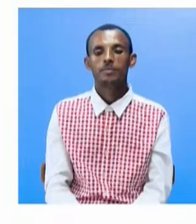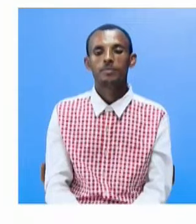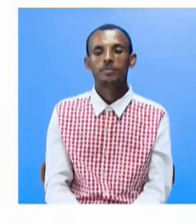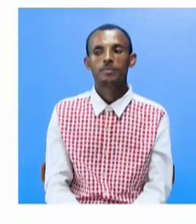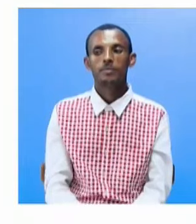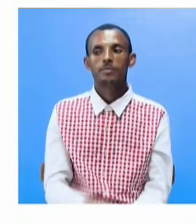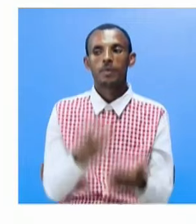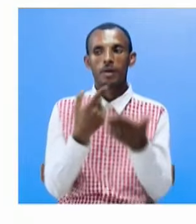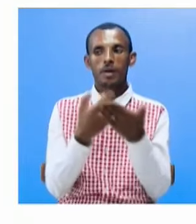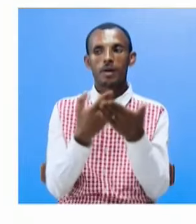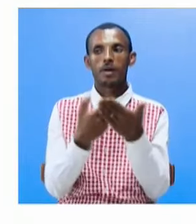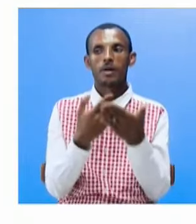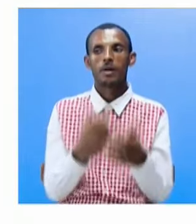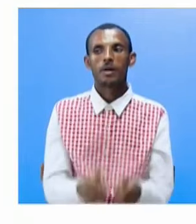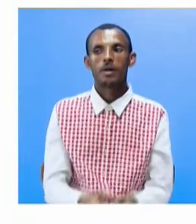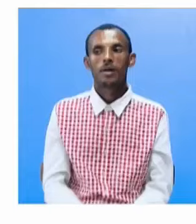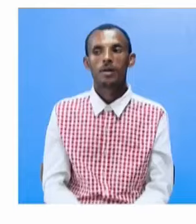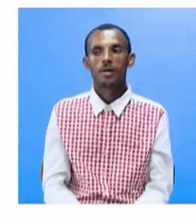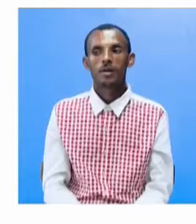Here,